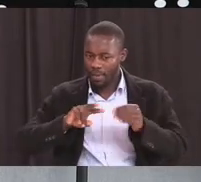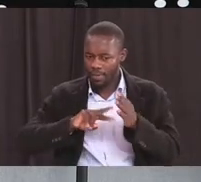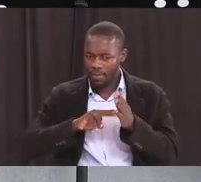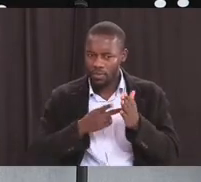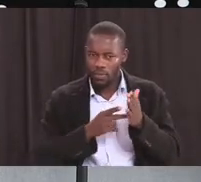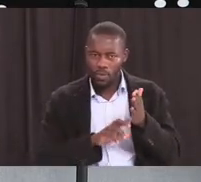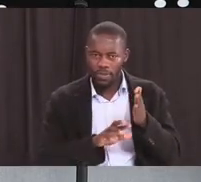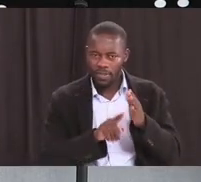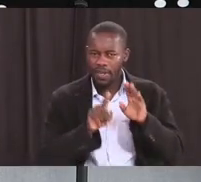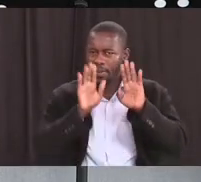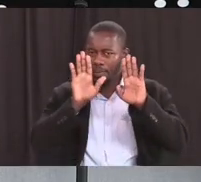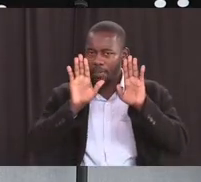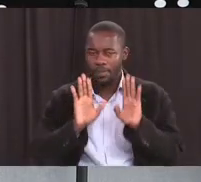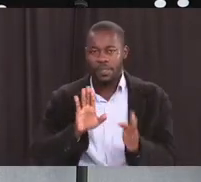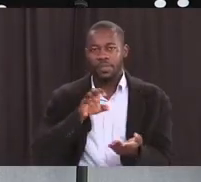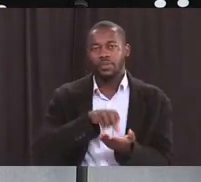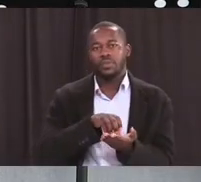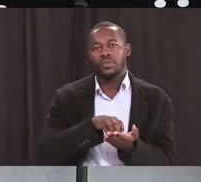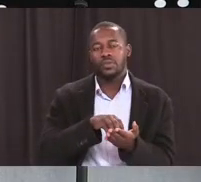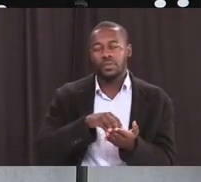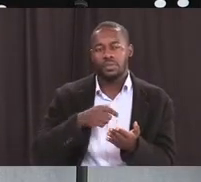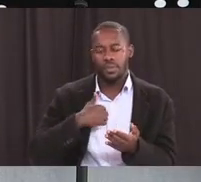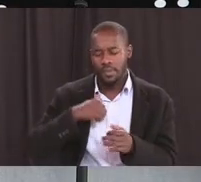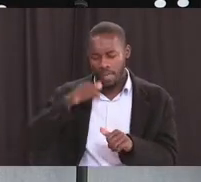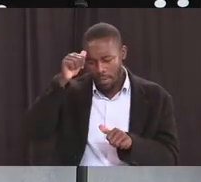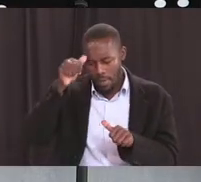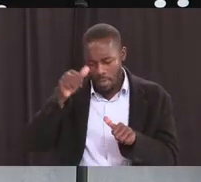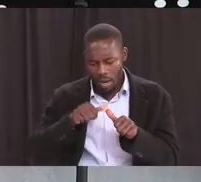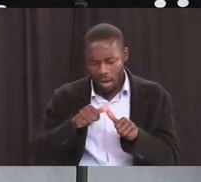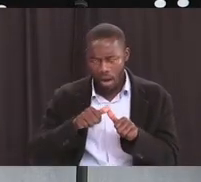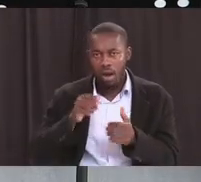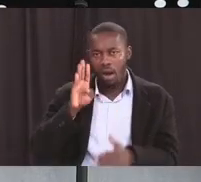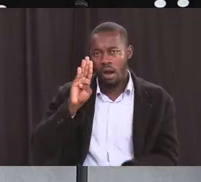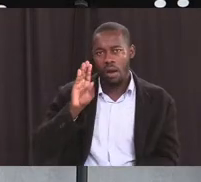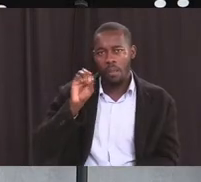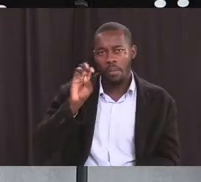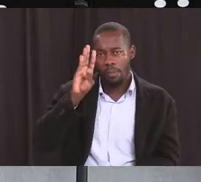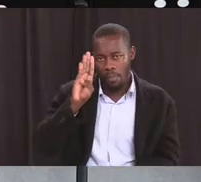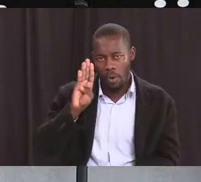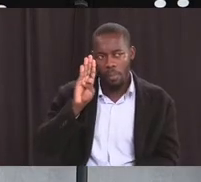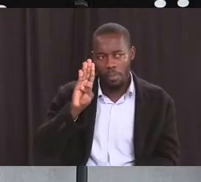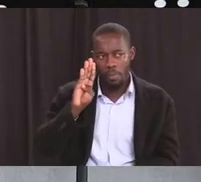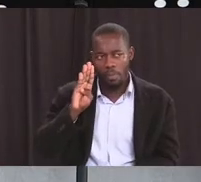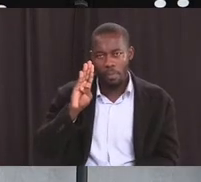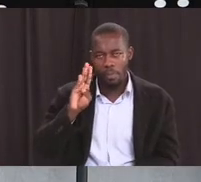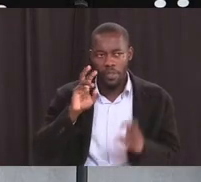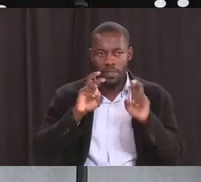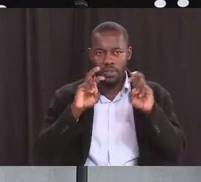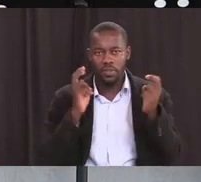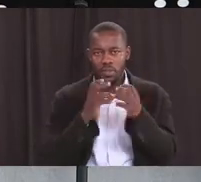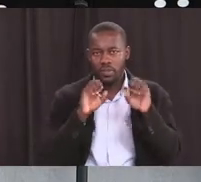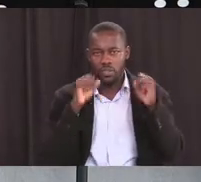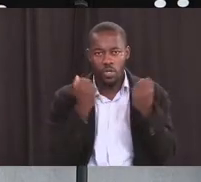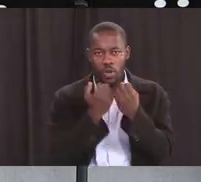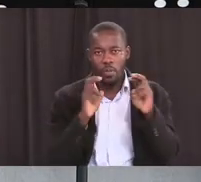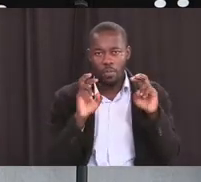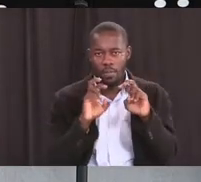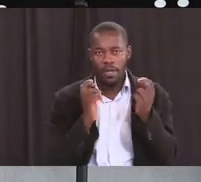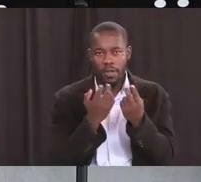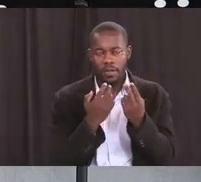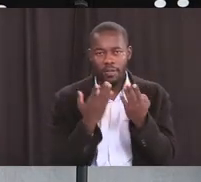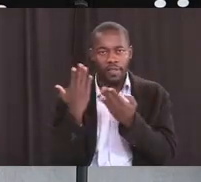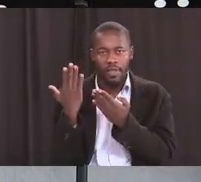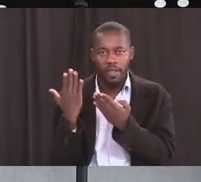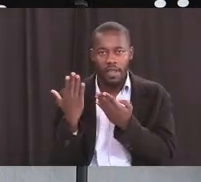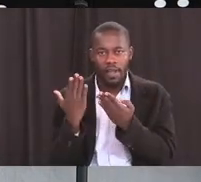delicate situation. I remember Bob, who heads our media and does all the social media and is up there, he was just sharing with